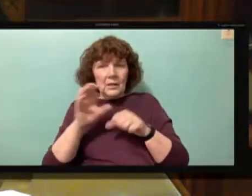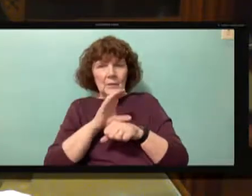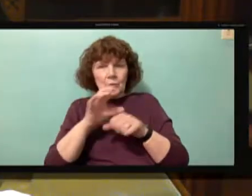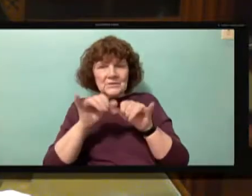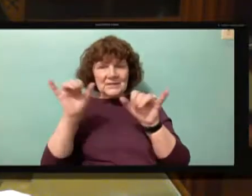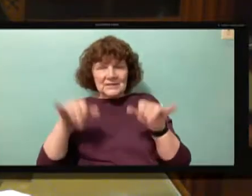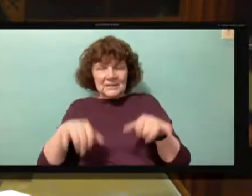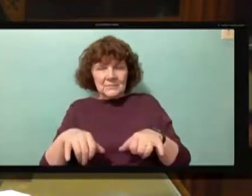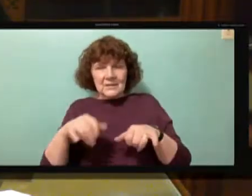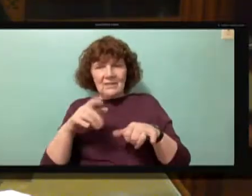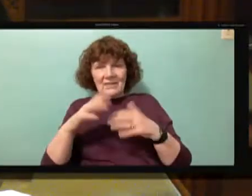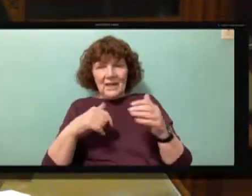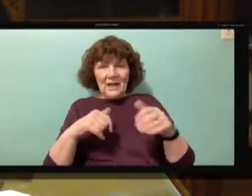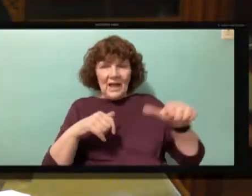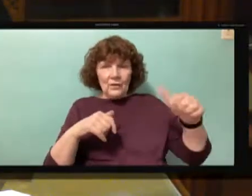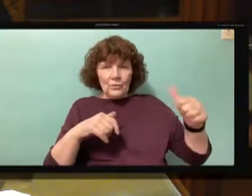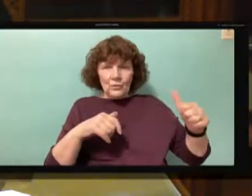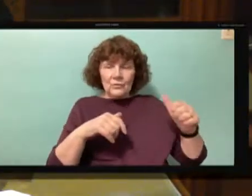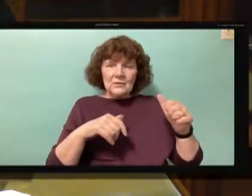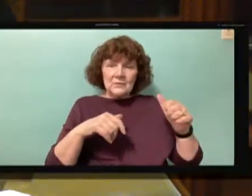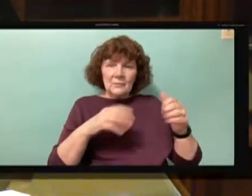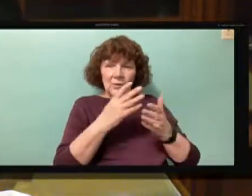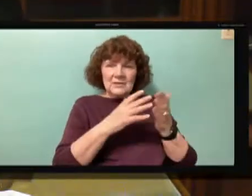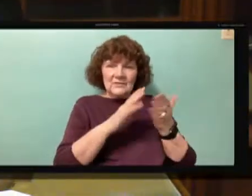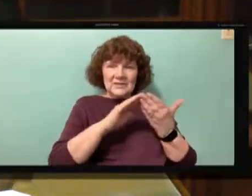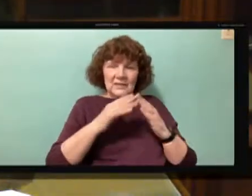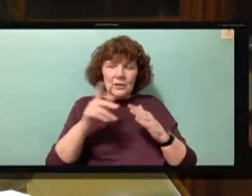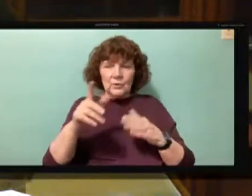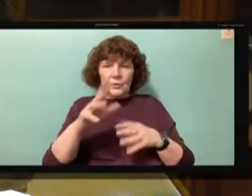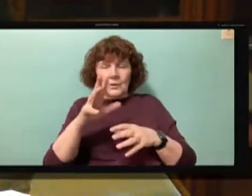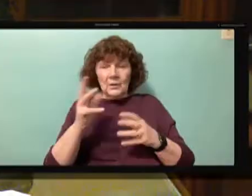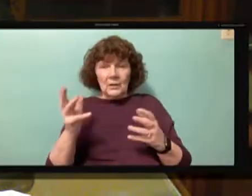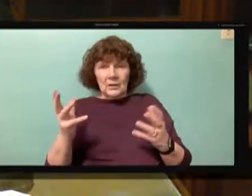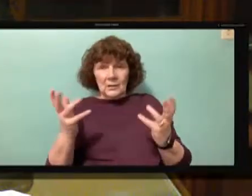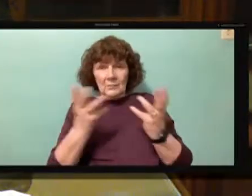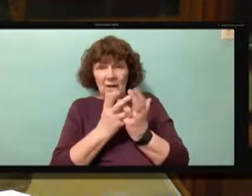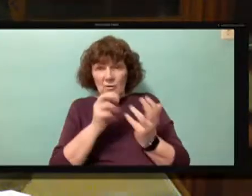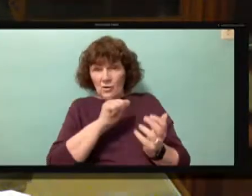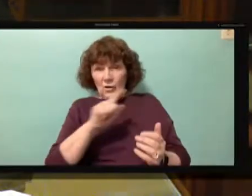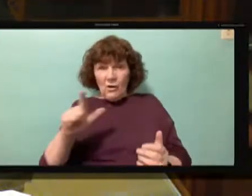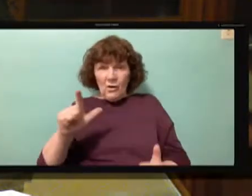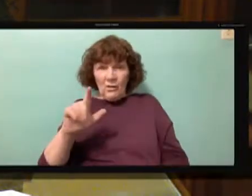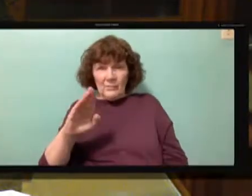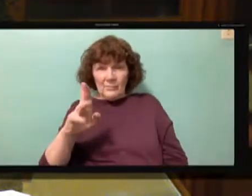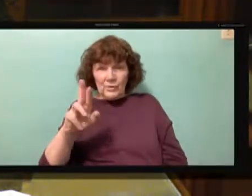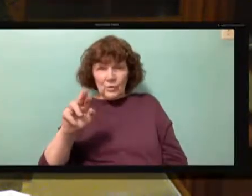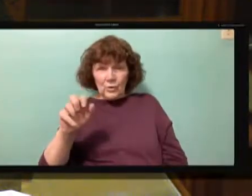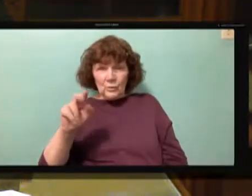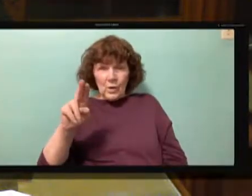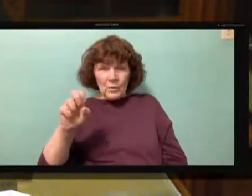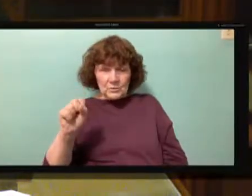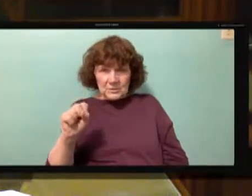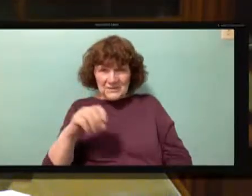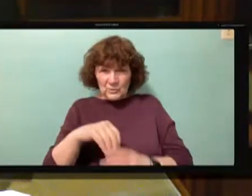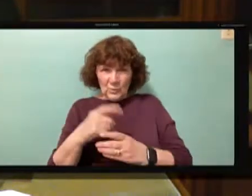all bureaus rather than just one single department, I think it would tend to stand out a little more. They also